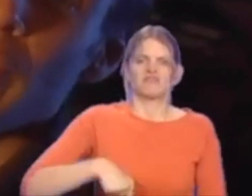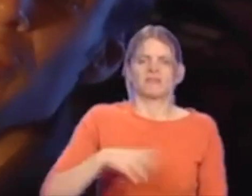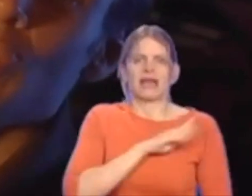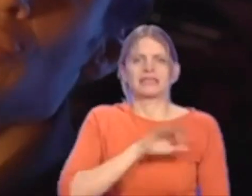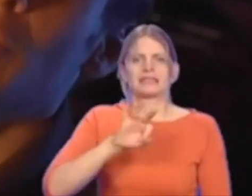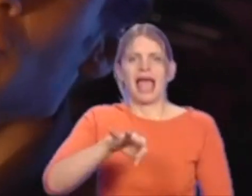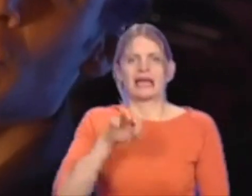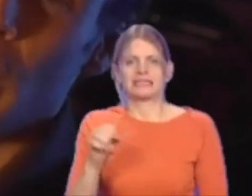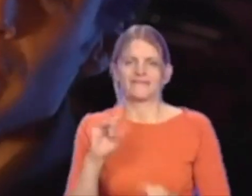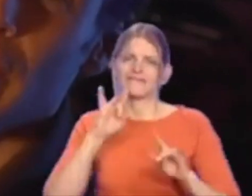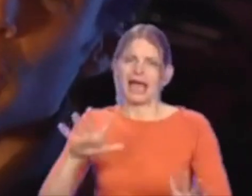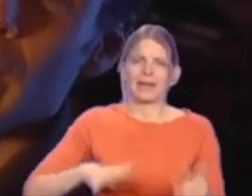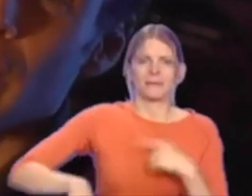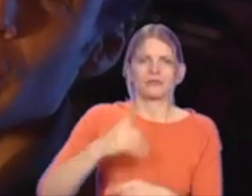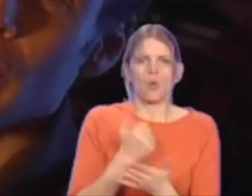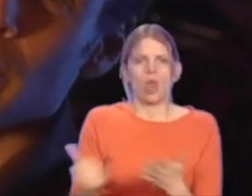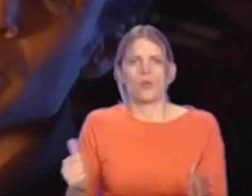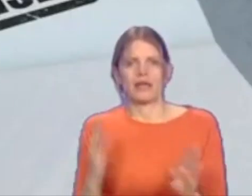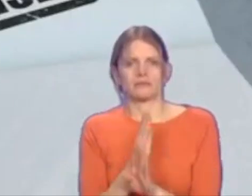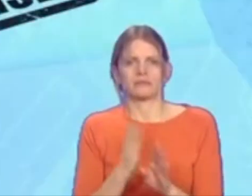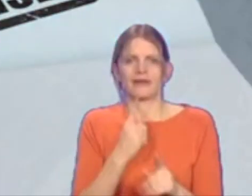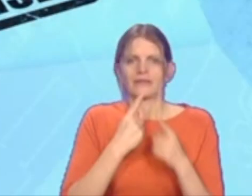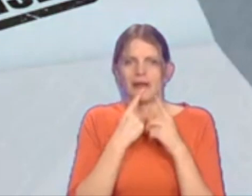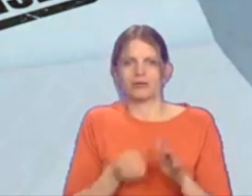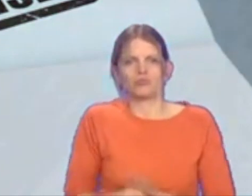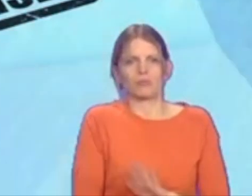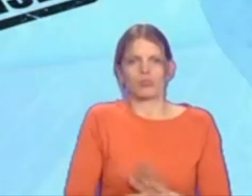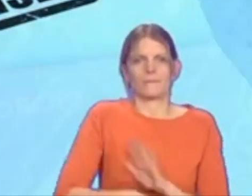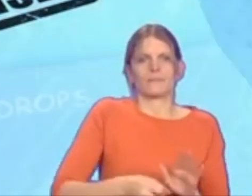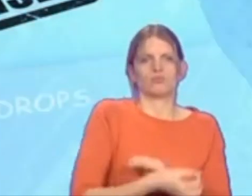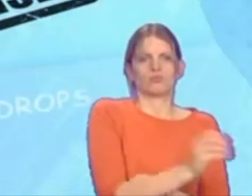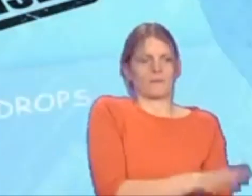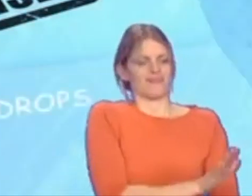2 very secure spots to hide their film canisters.